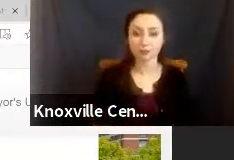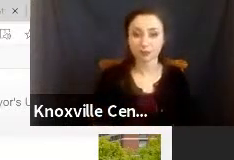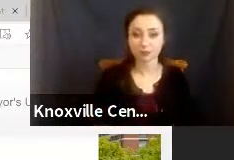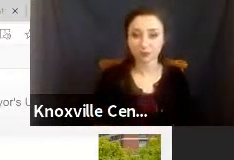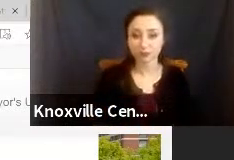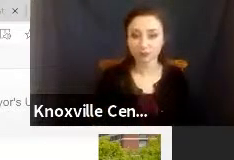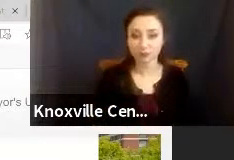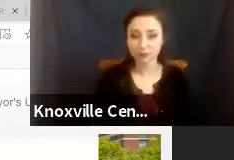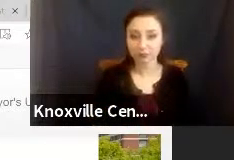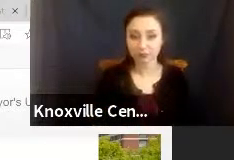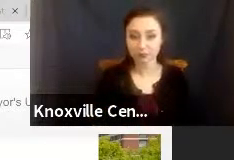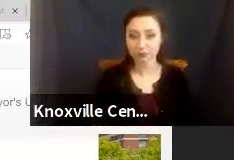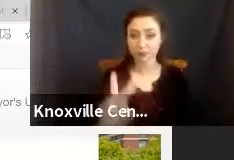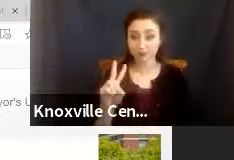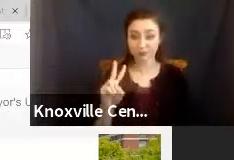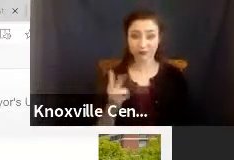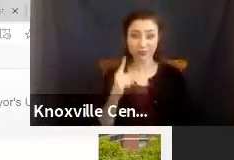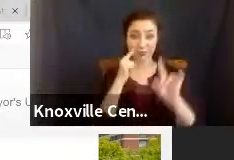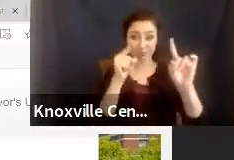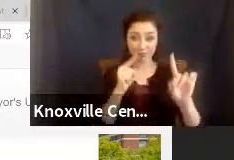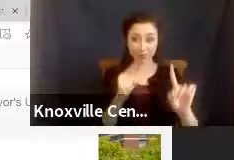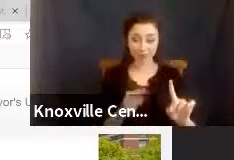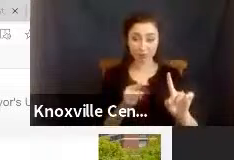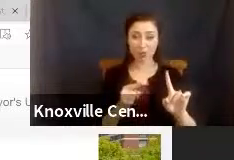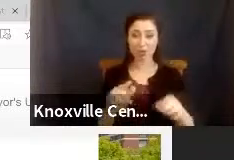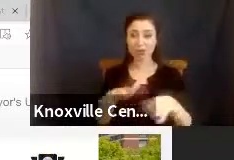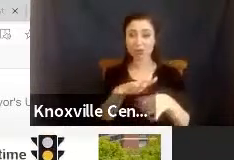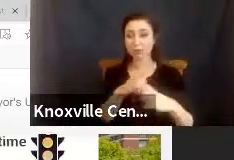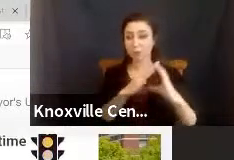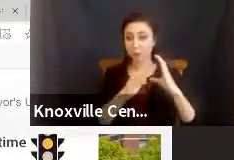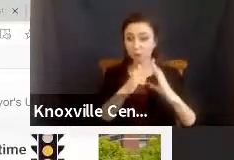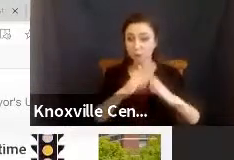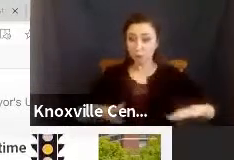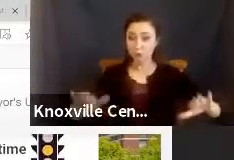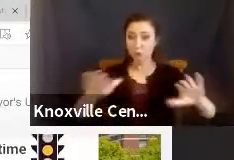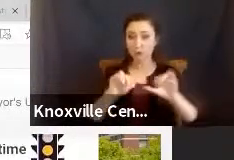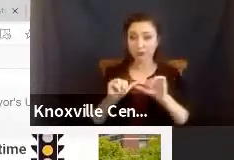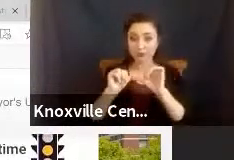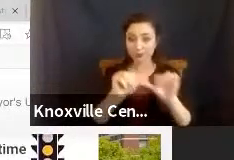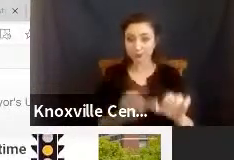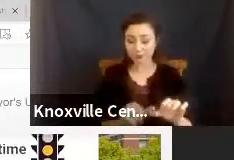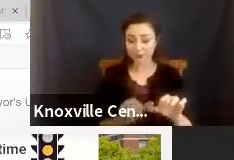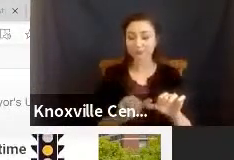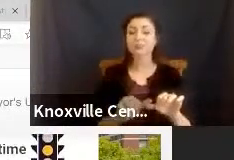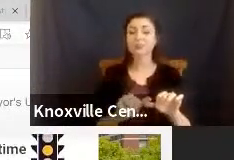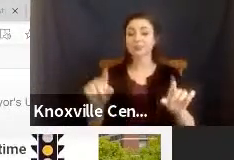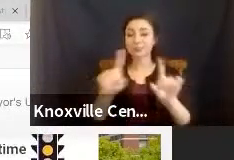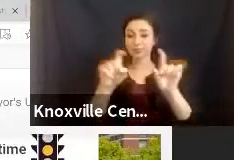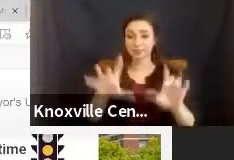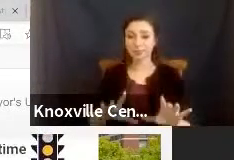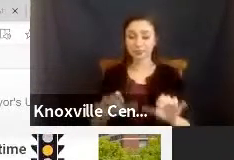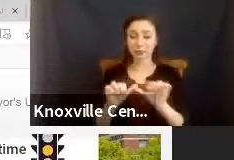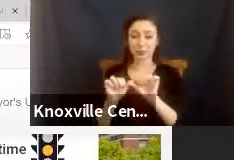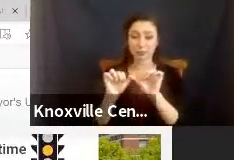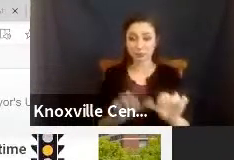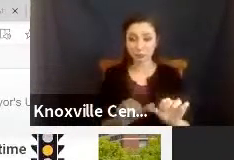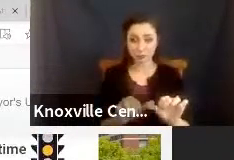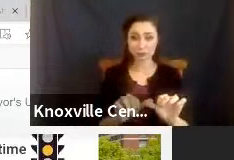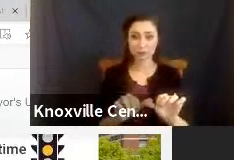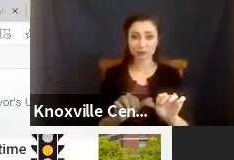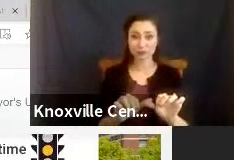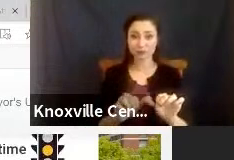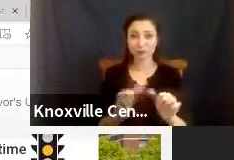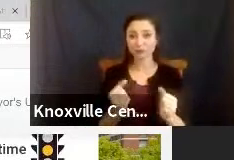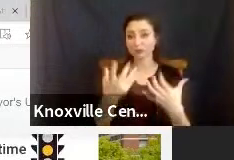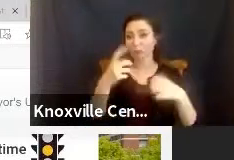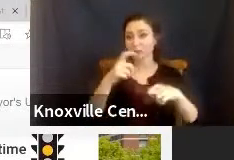benchmark, community-wide sustained and increased diagnostic testing with consistent or decreased test result reporting turnaround